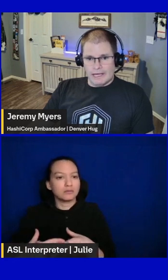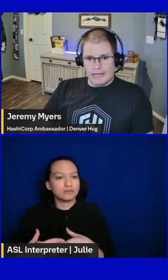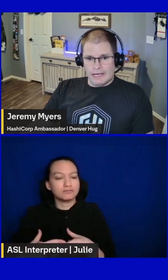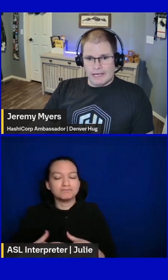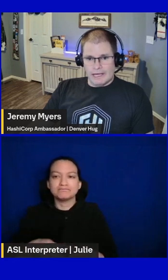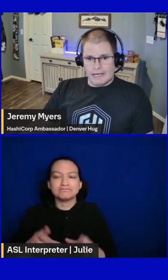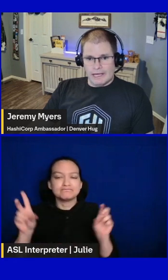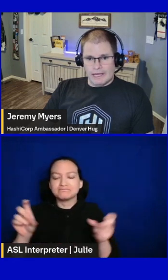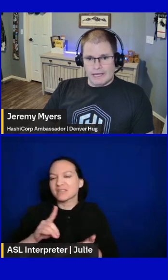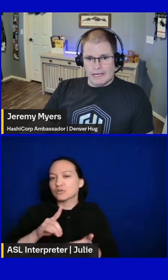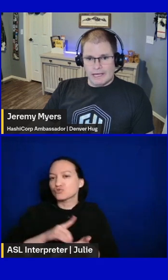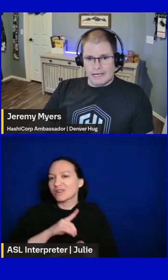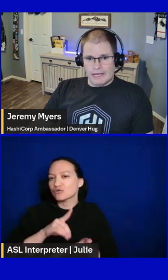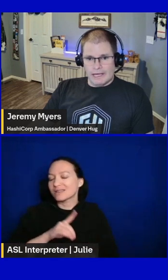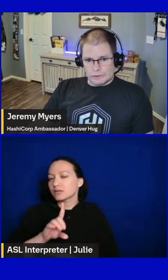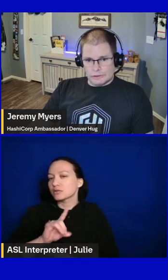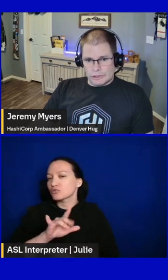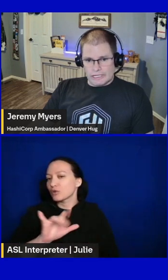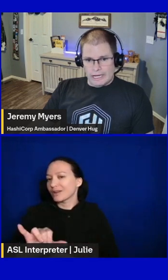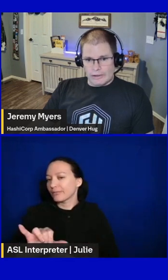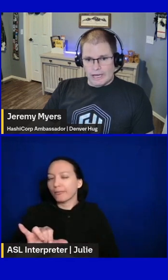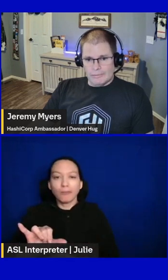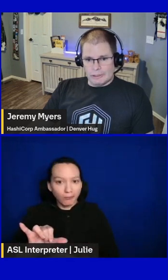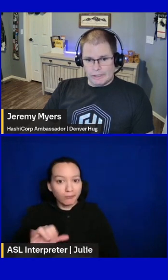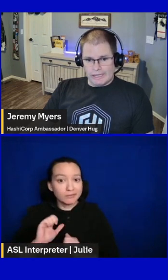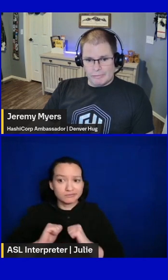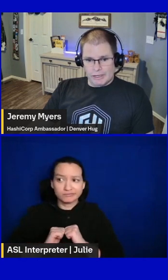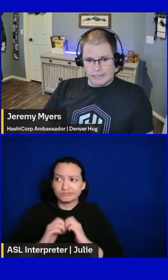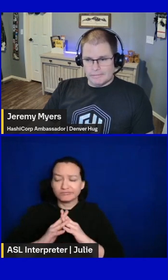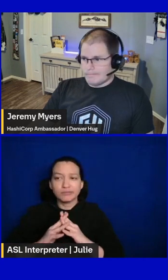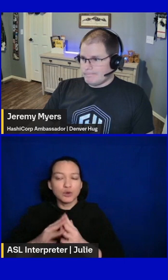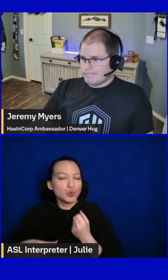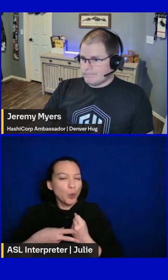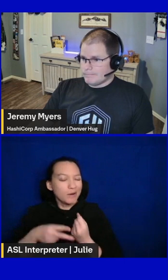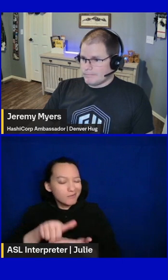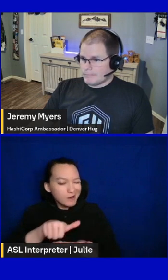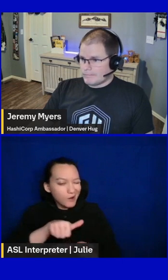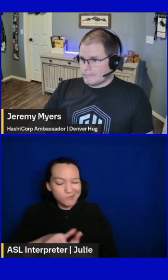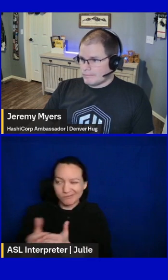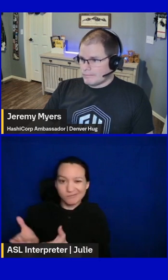directory. And then we actually set up the actual storage account.